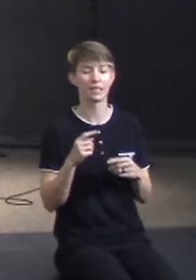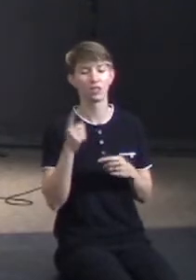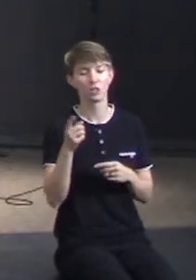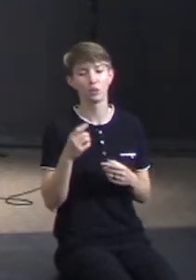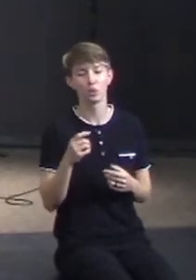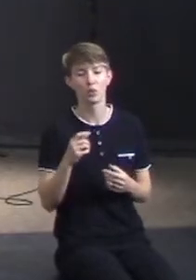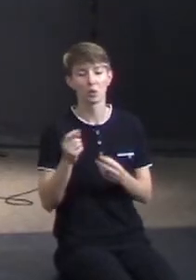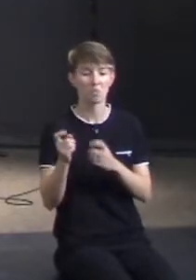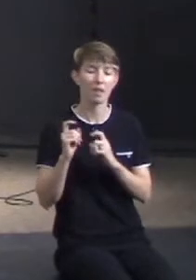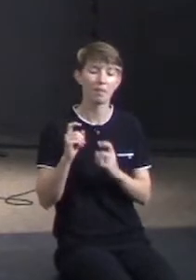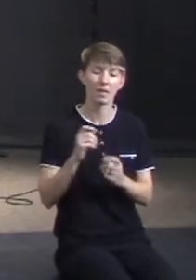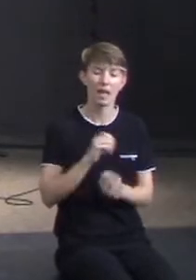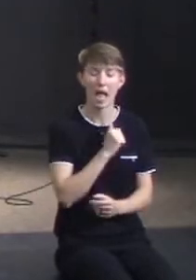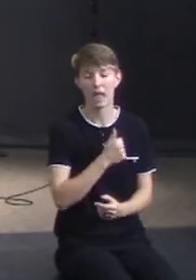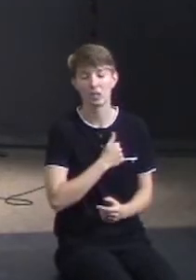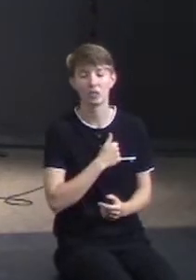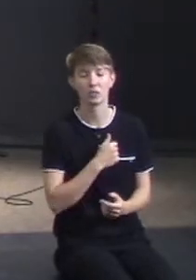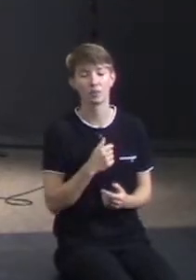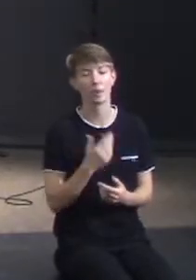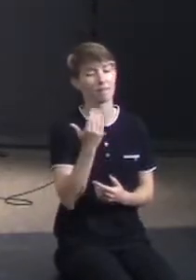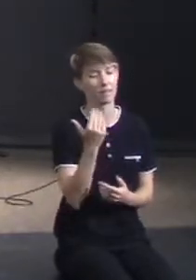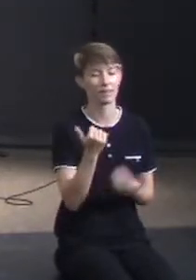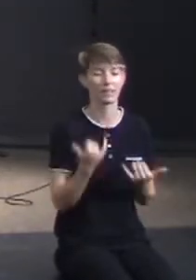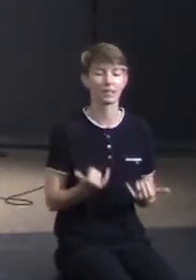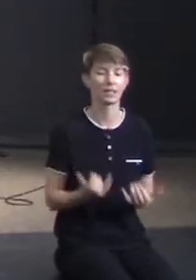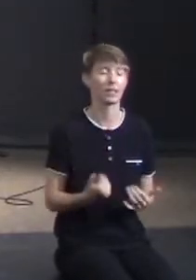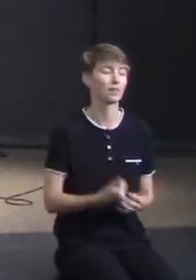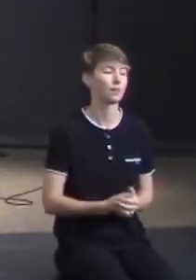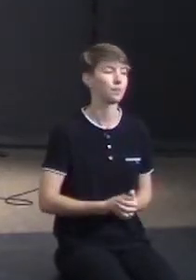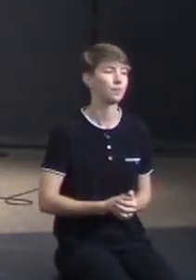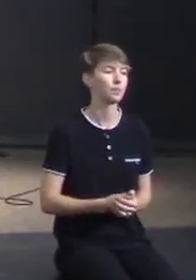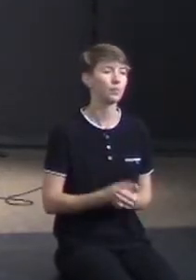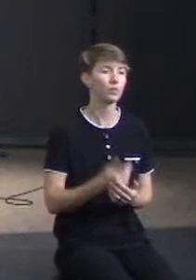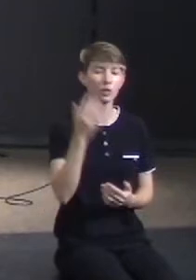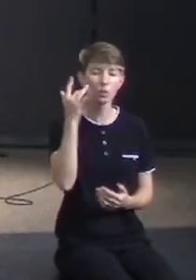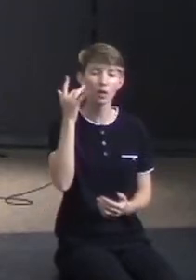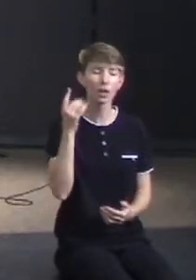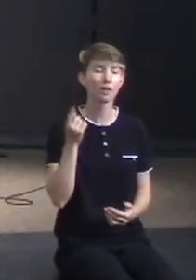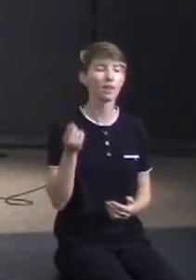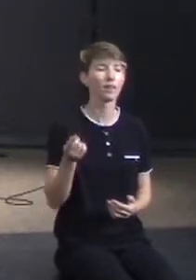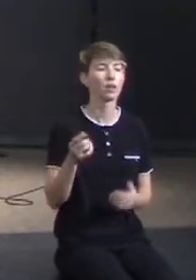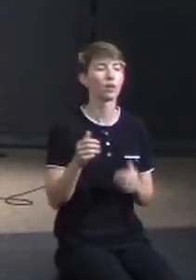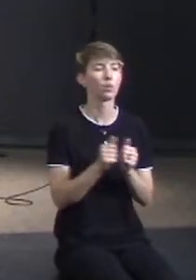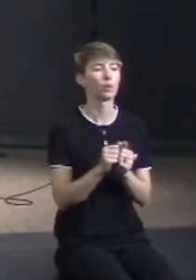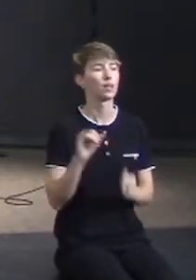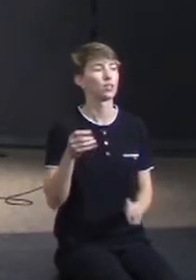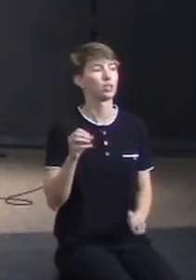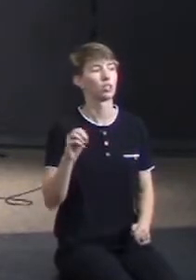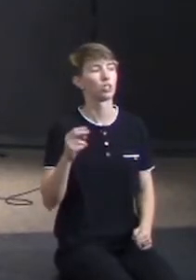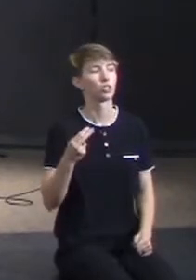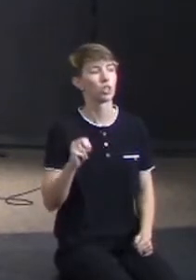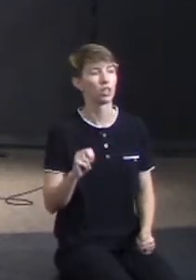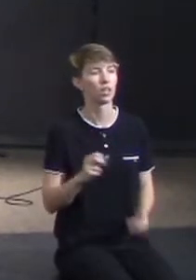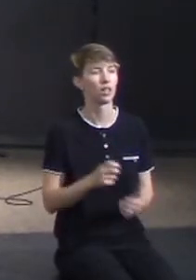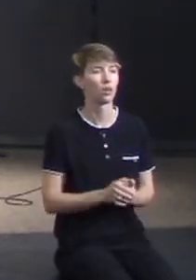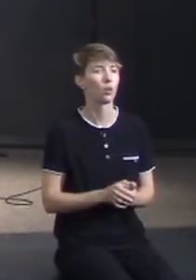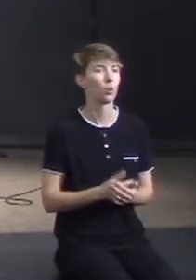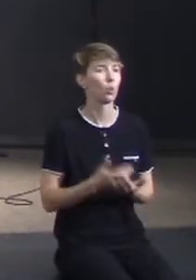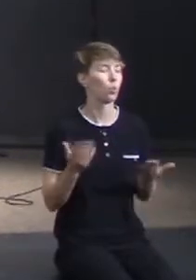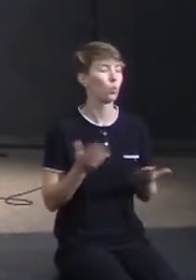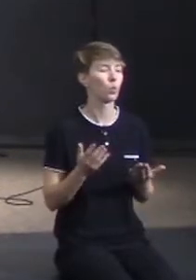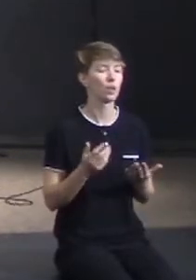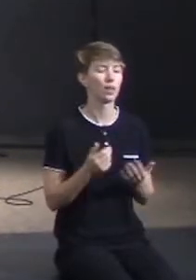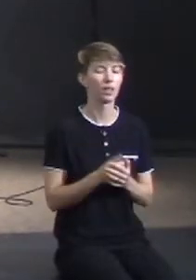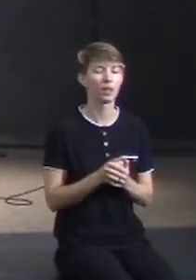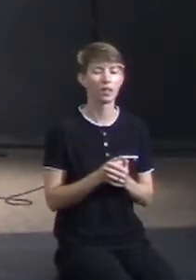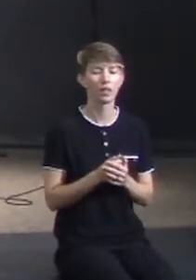And these tax collectors were hated. Why are they there with John? What drew them in to